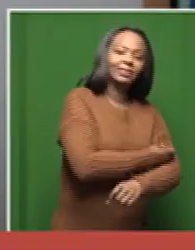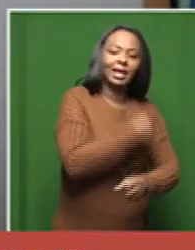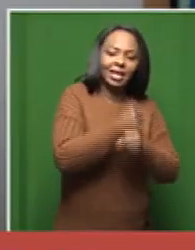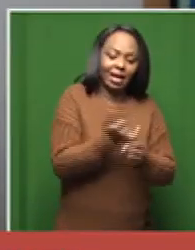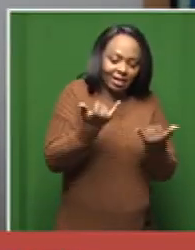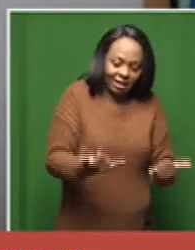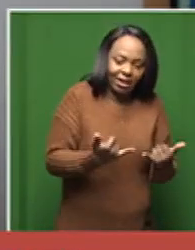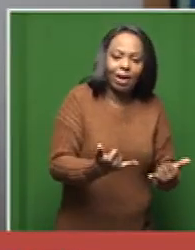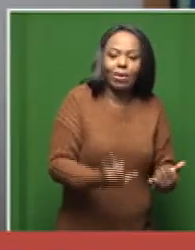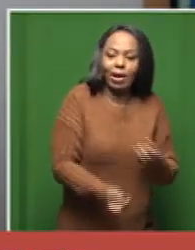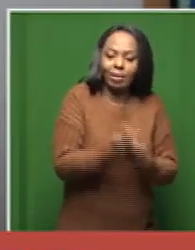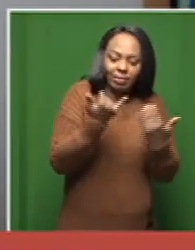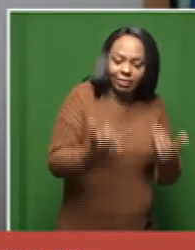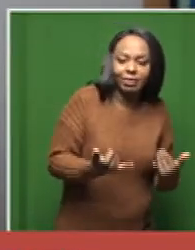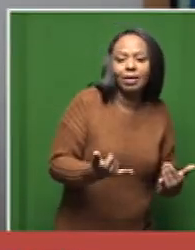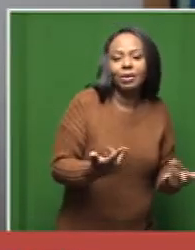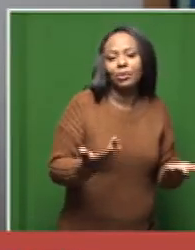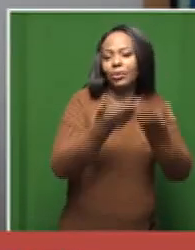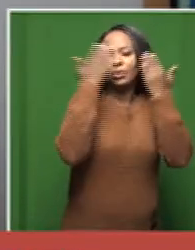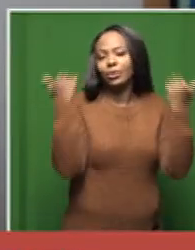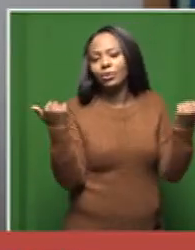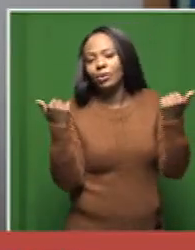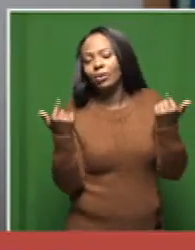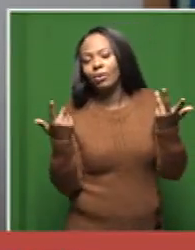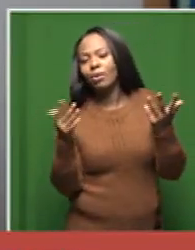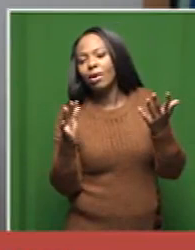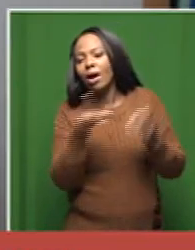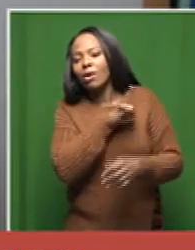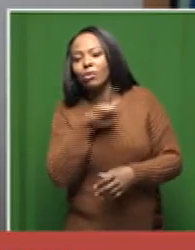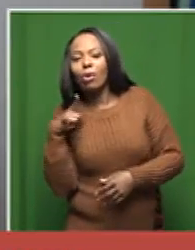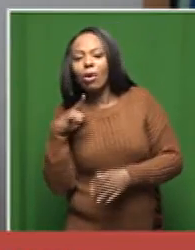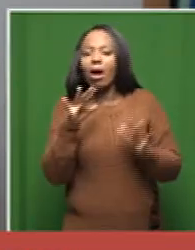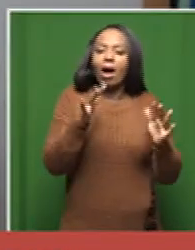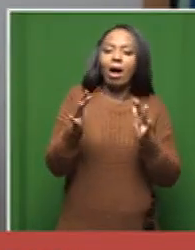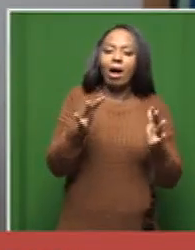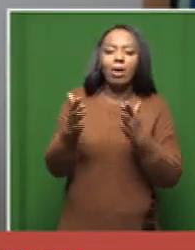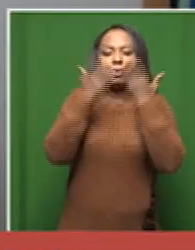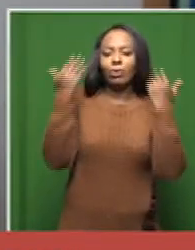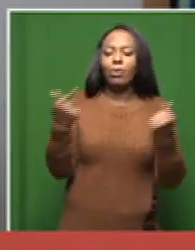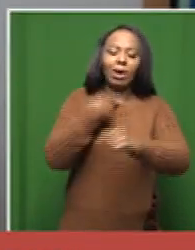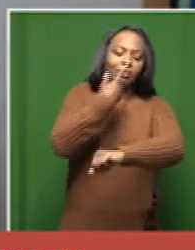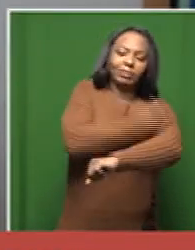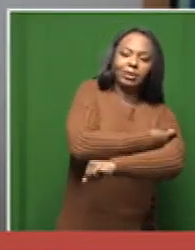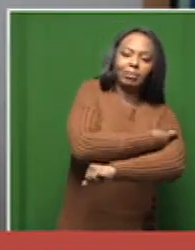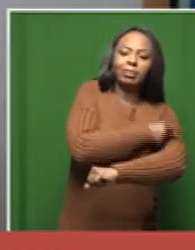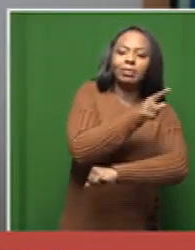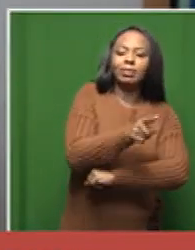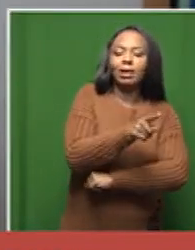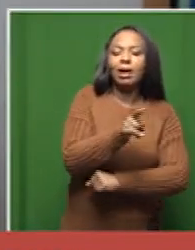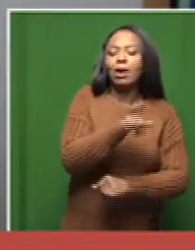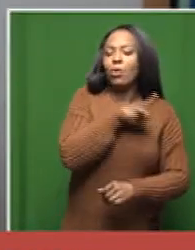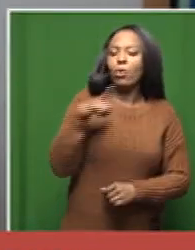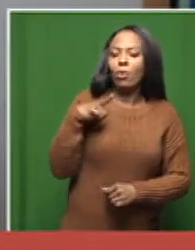long the immunity is going to last for. Our feeling from the studies that have been done is